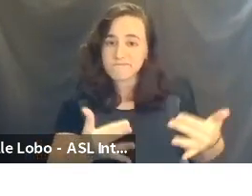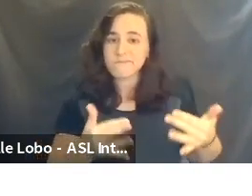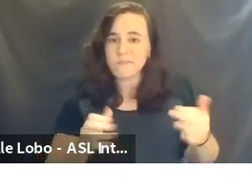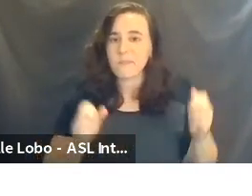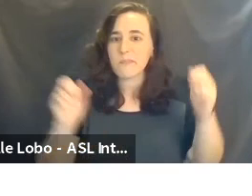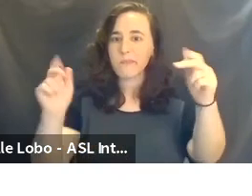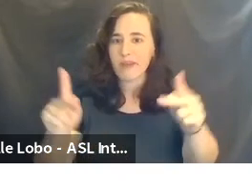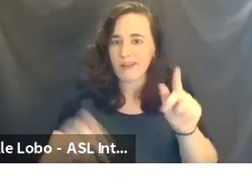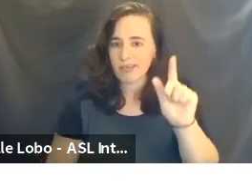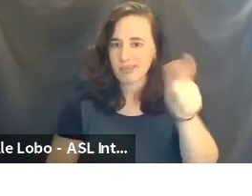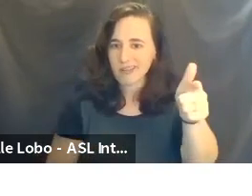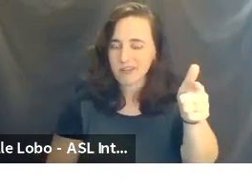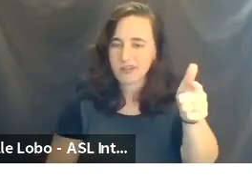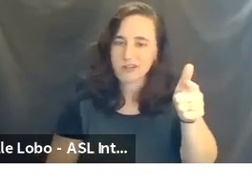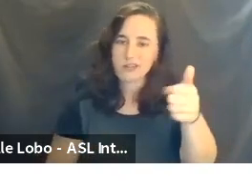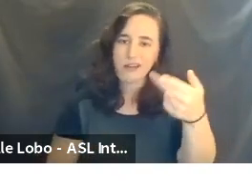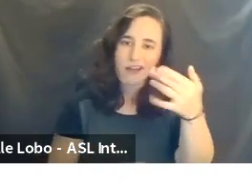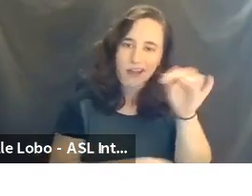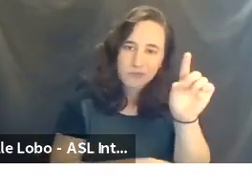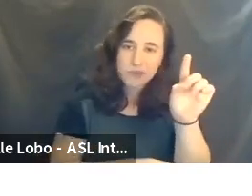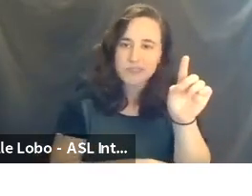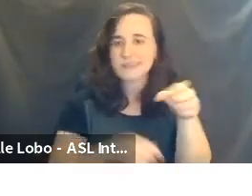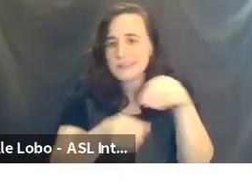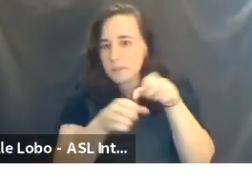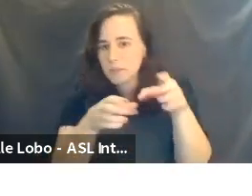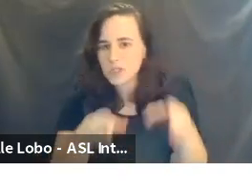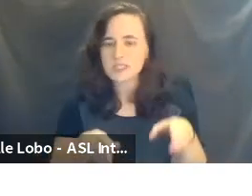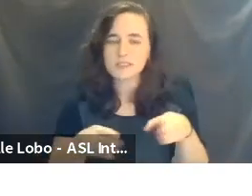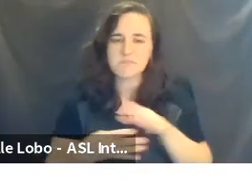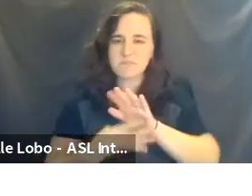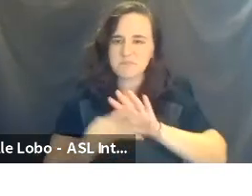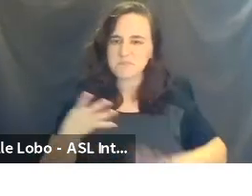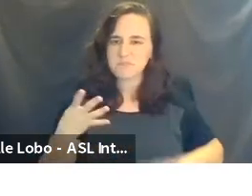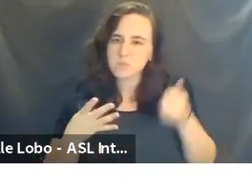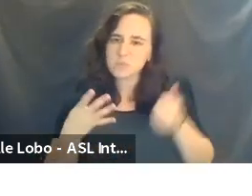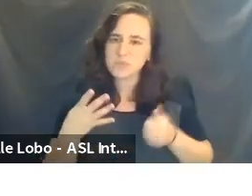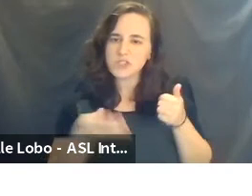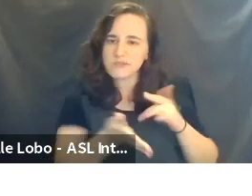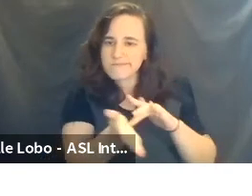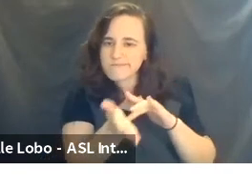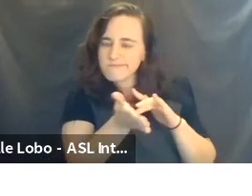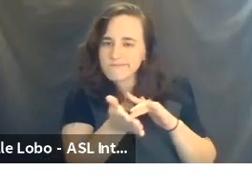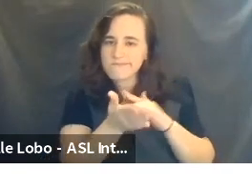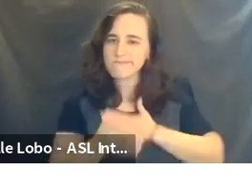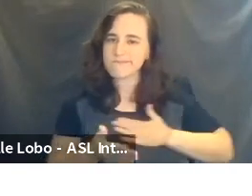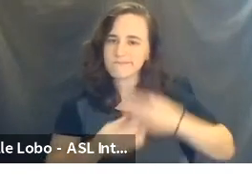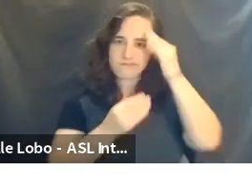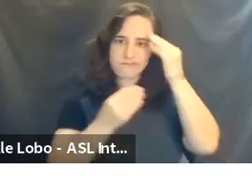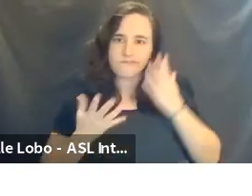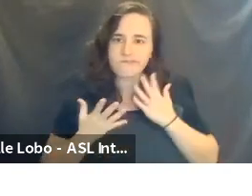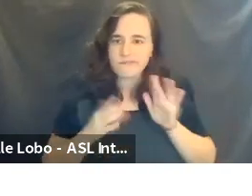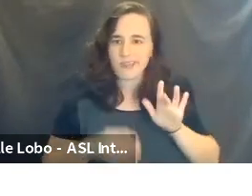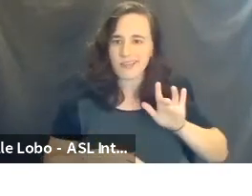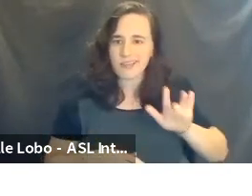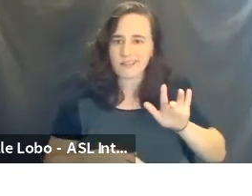a hybrid version of that? So would love to get your thoughts on this.